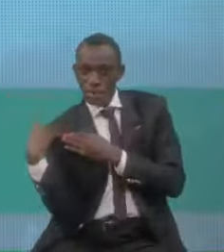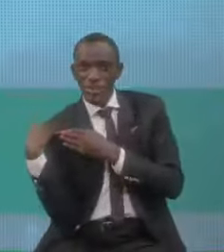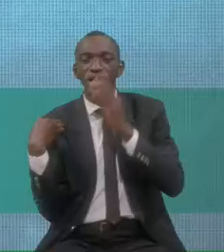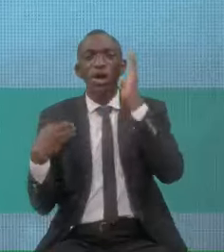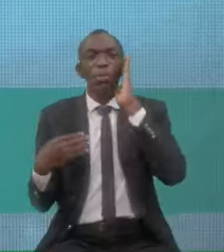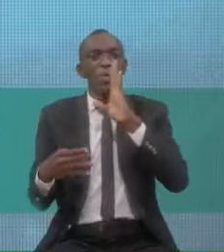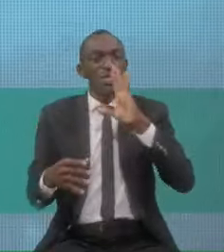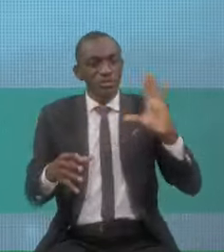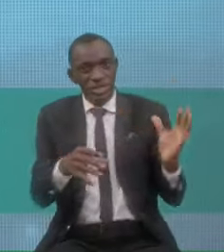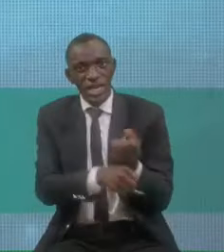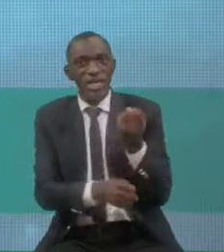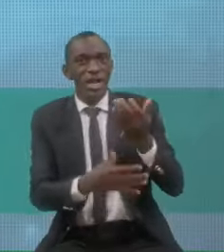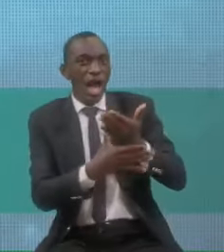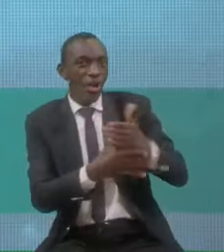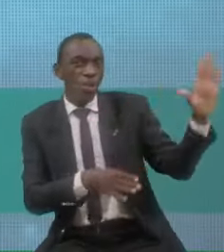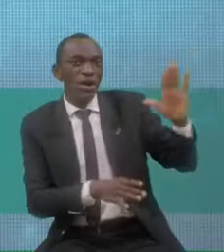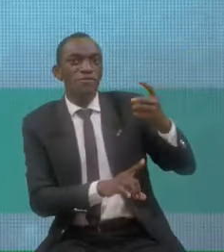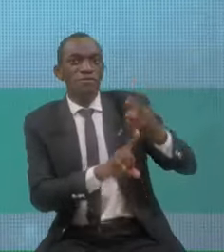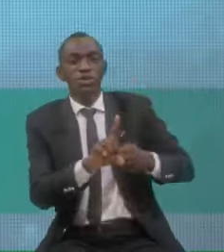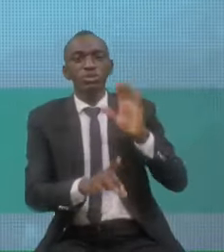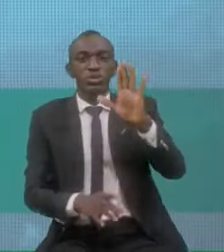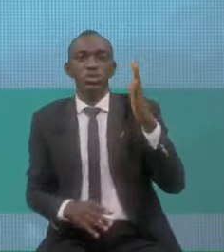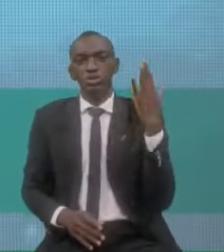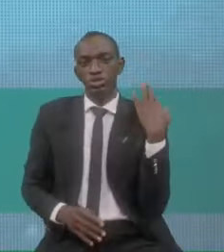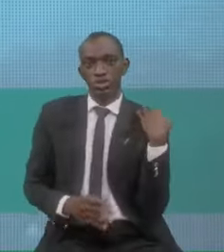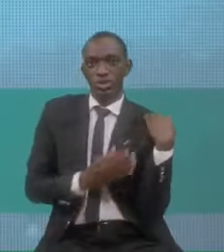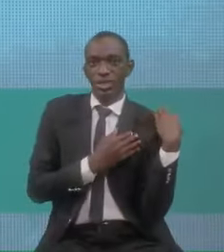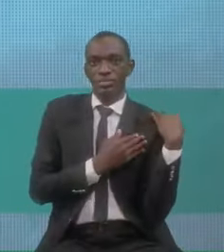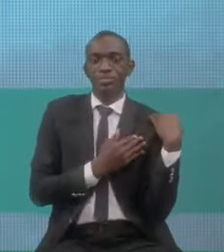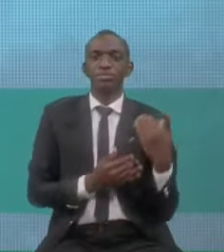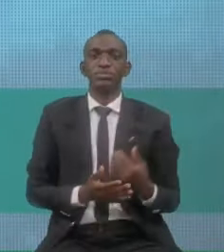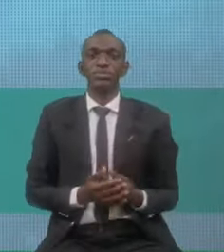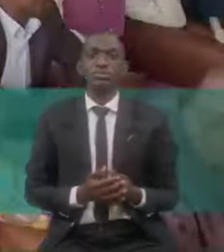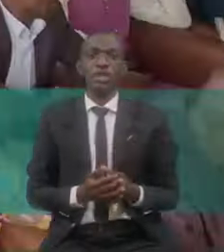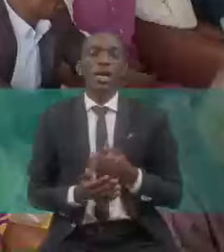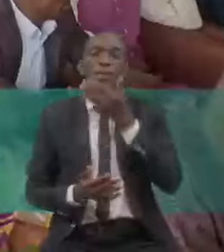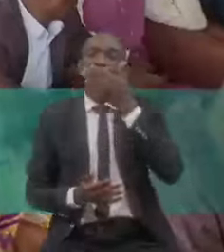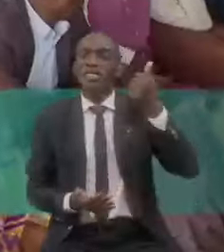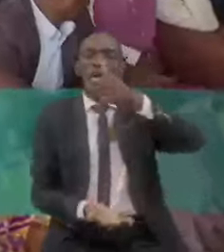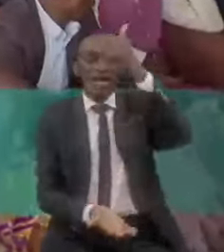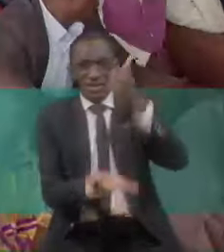from off thy shoulder. A better amen.